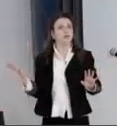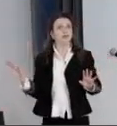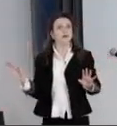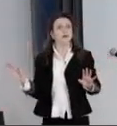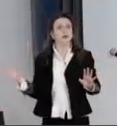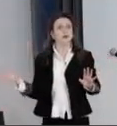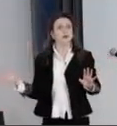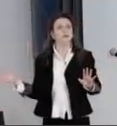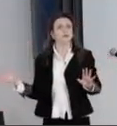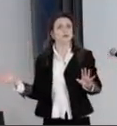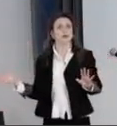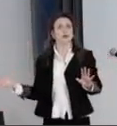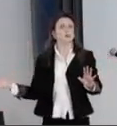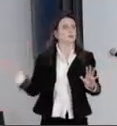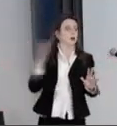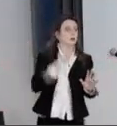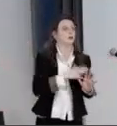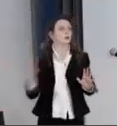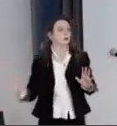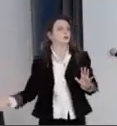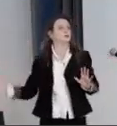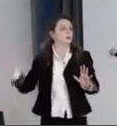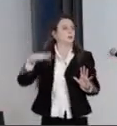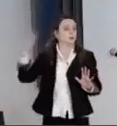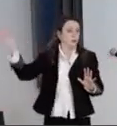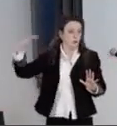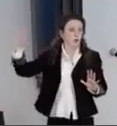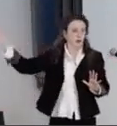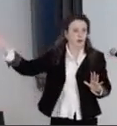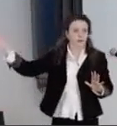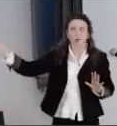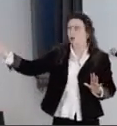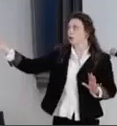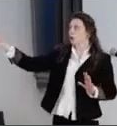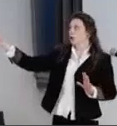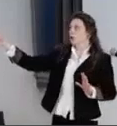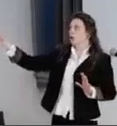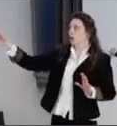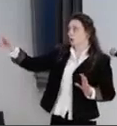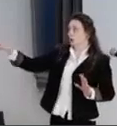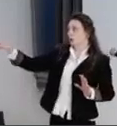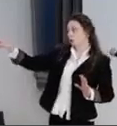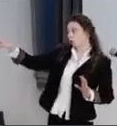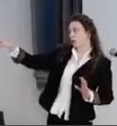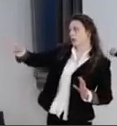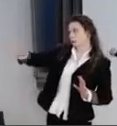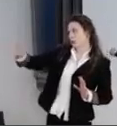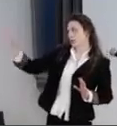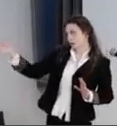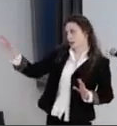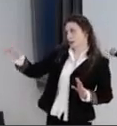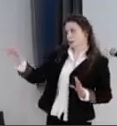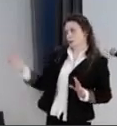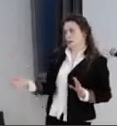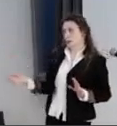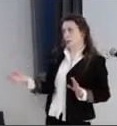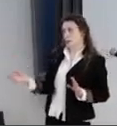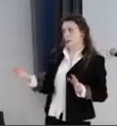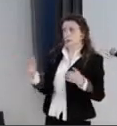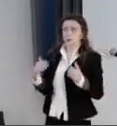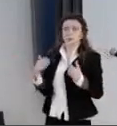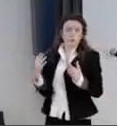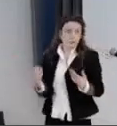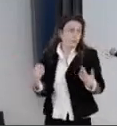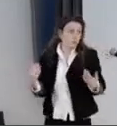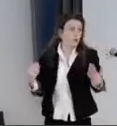appreciation of something is less demanding and doesn't need to take into account avoiding aesthetic deceptions or aesthetic